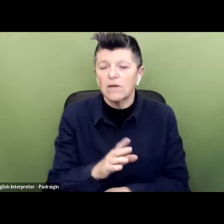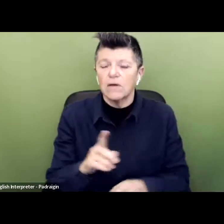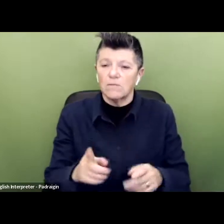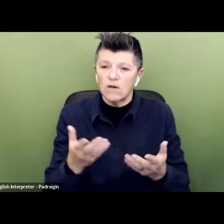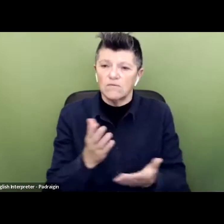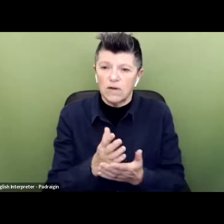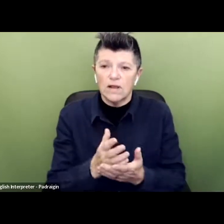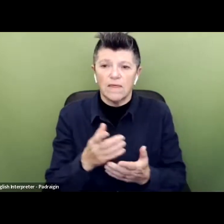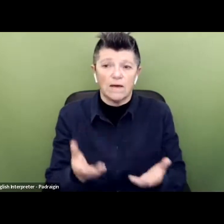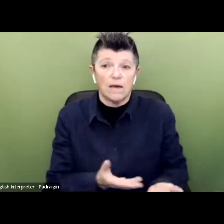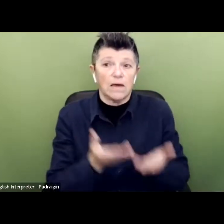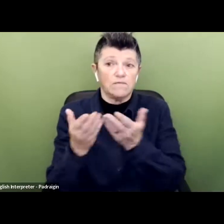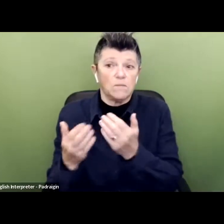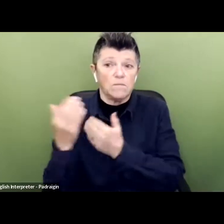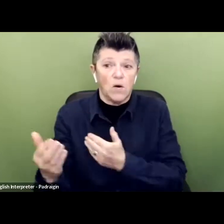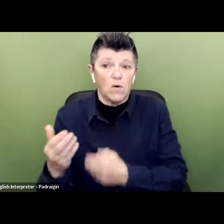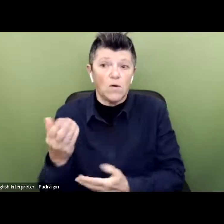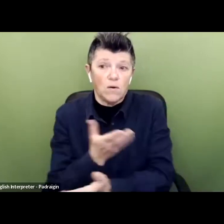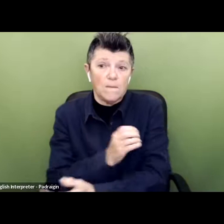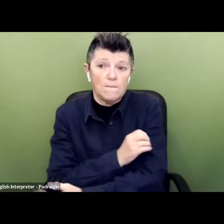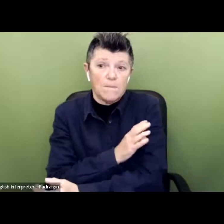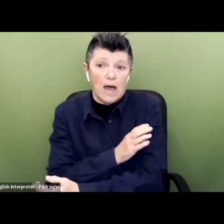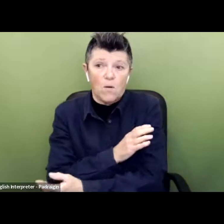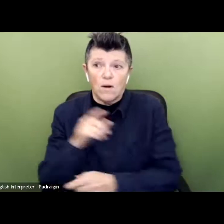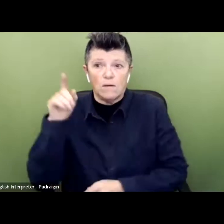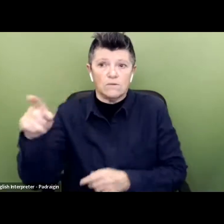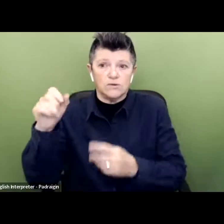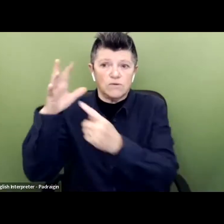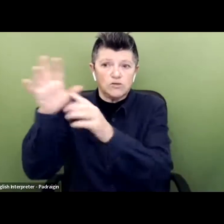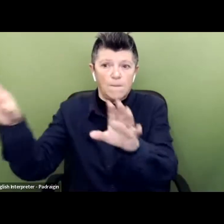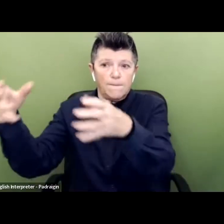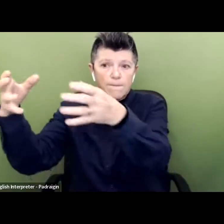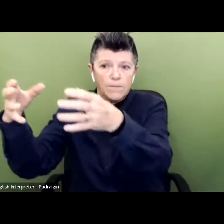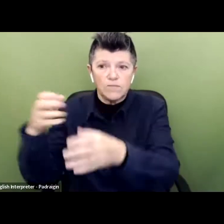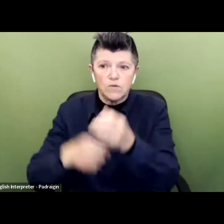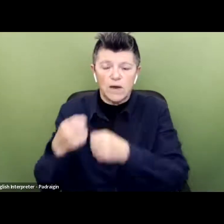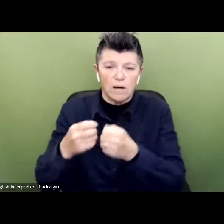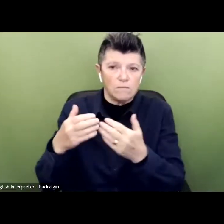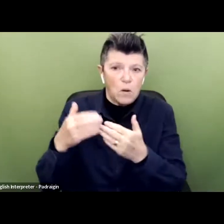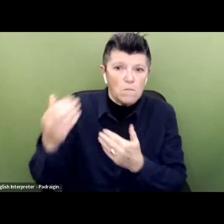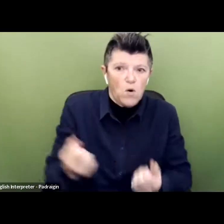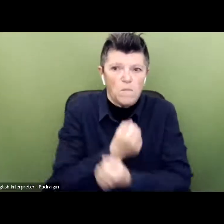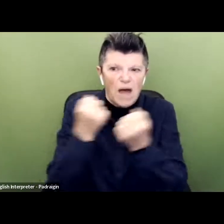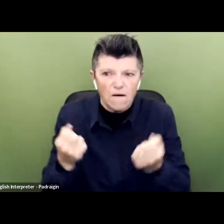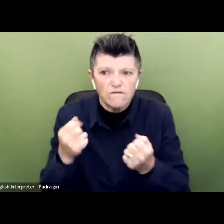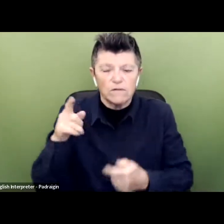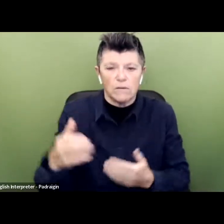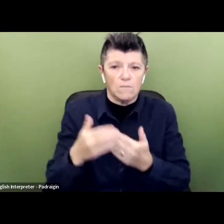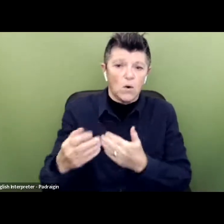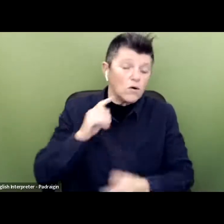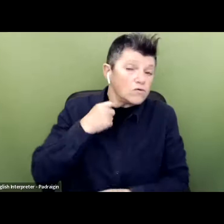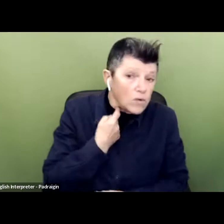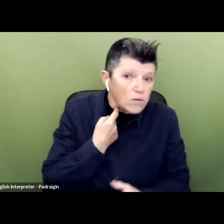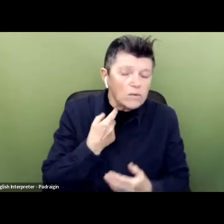top to be more powerful and be more, cruel and unfair than they were before.